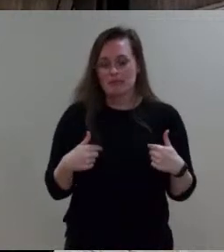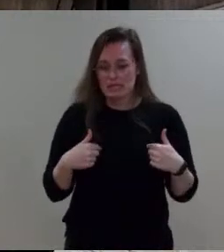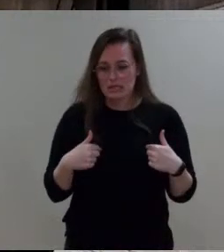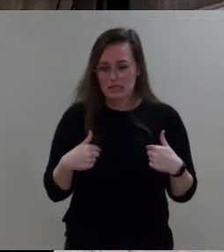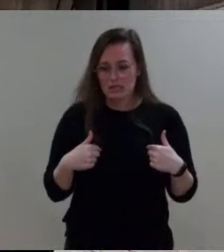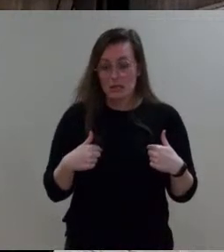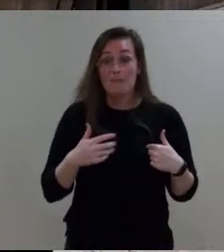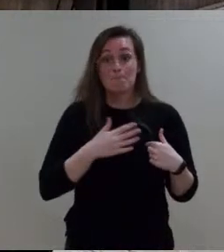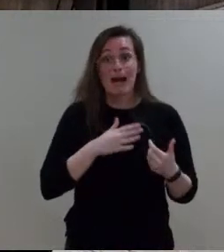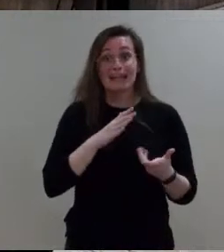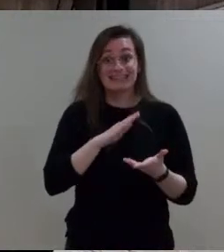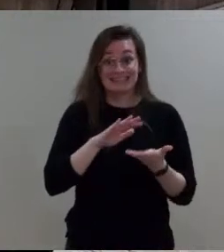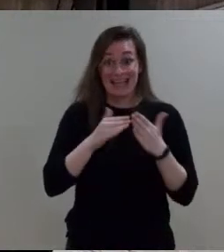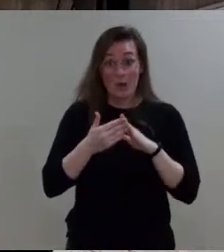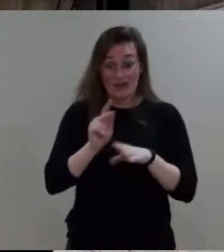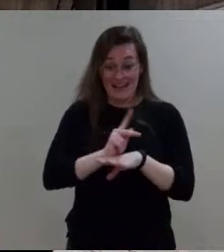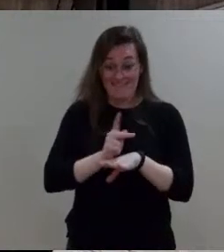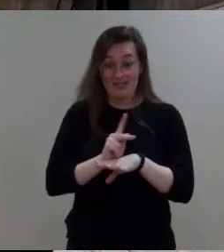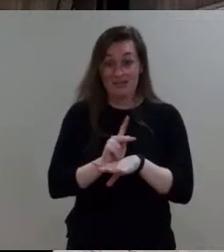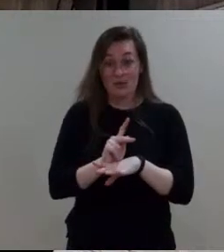with my town.